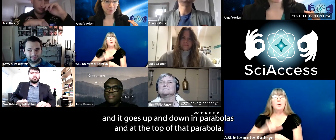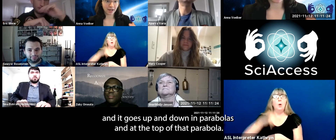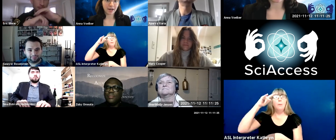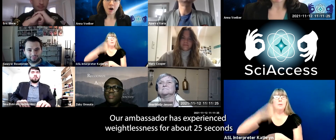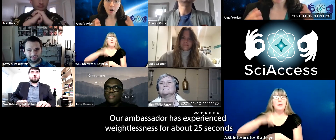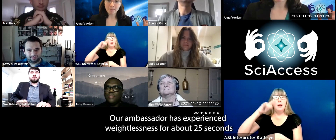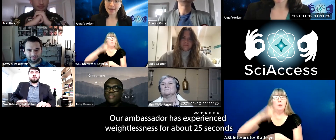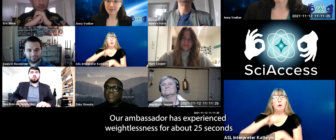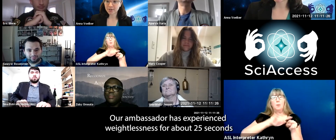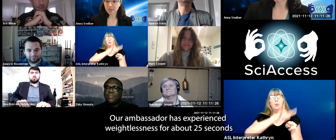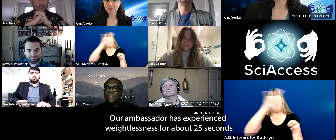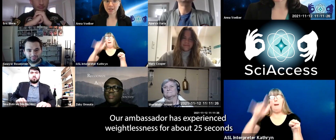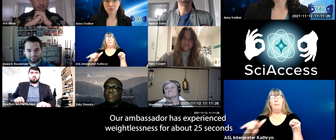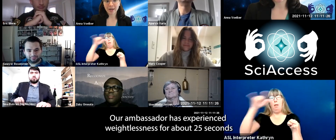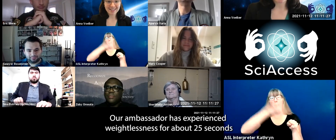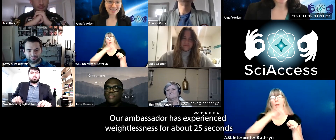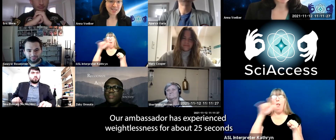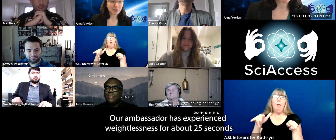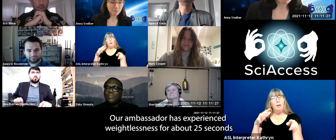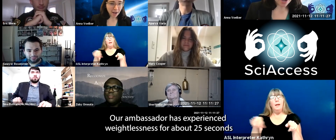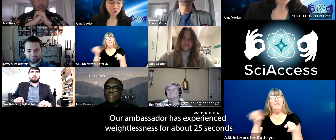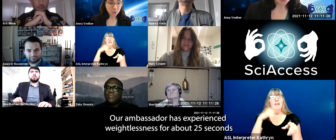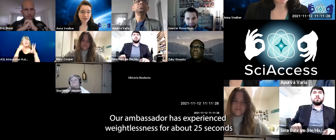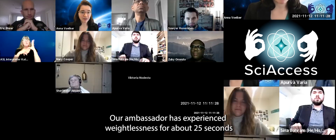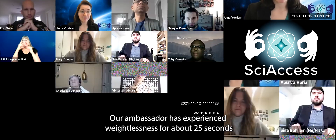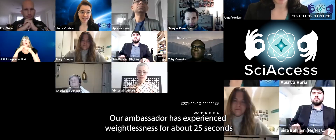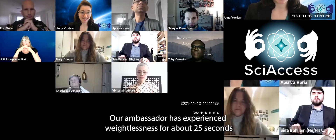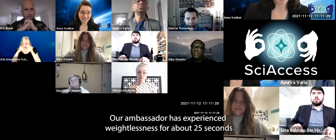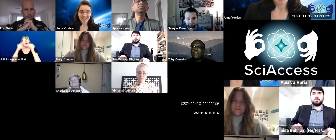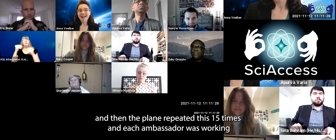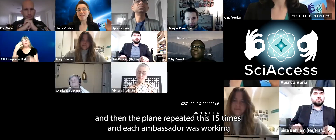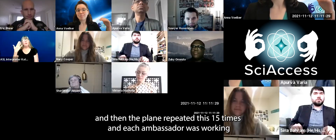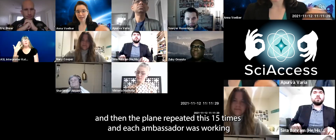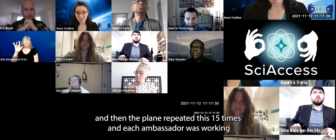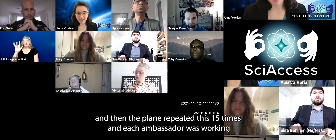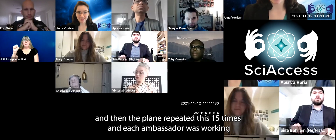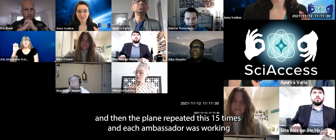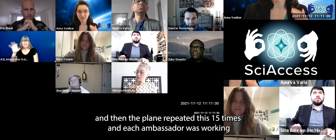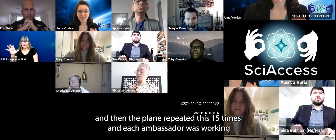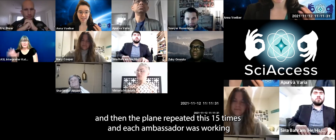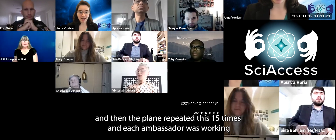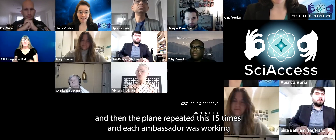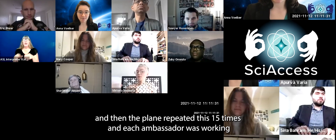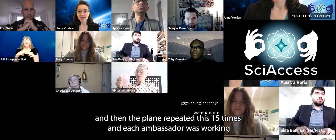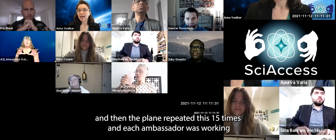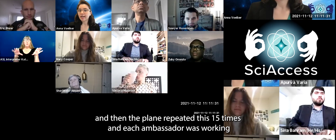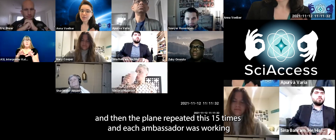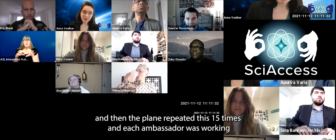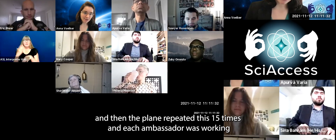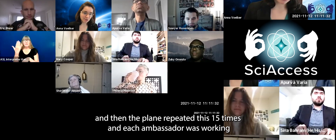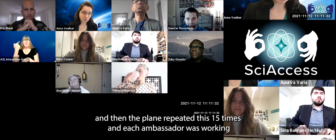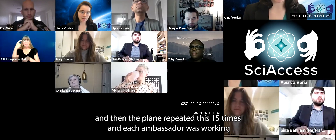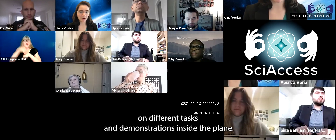that parabola, our ambassadors experienced weightlessness for about 25 seconds. And then the plane repeated this 15 times. And